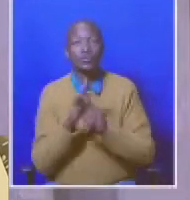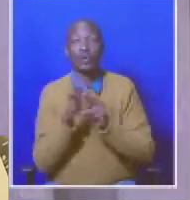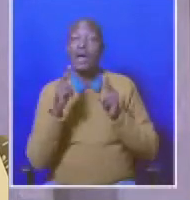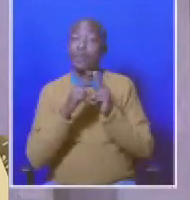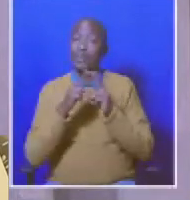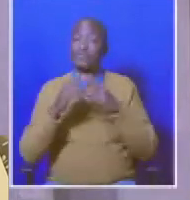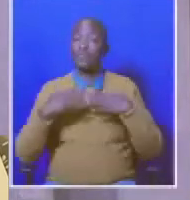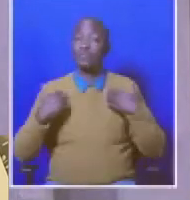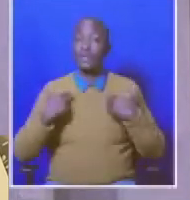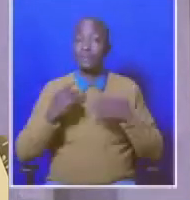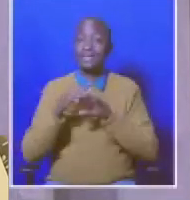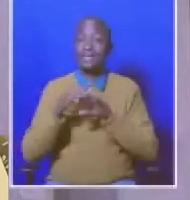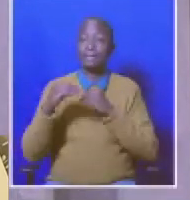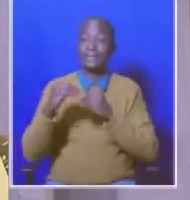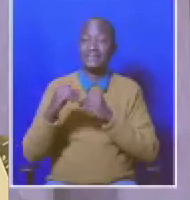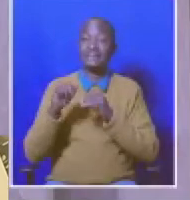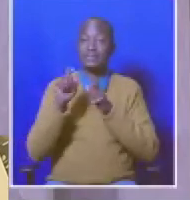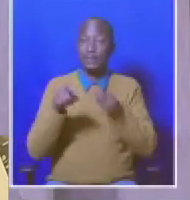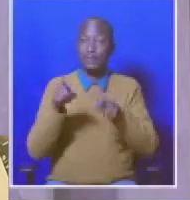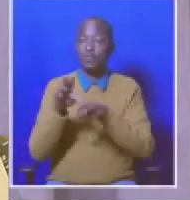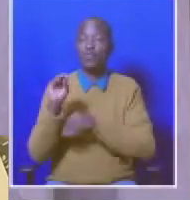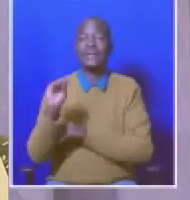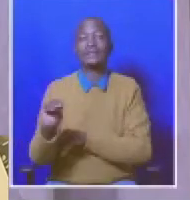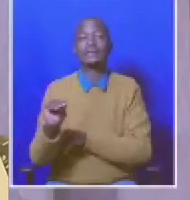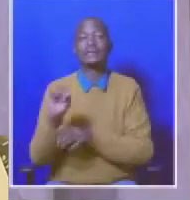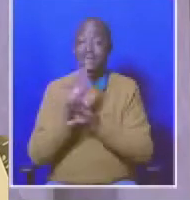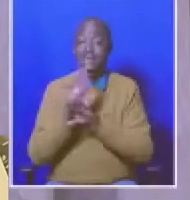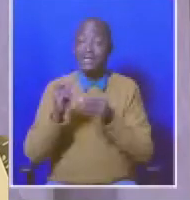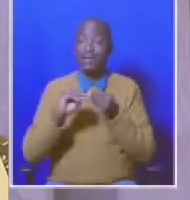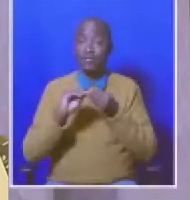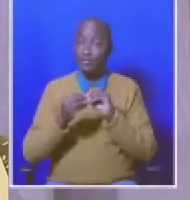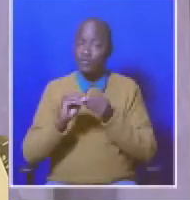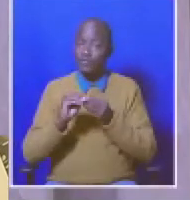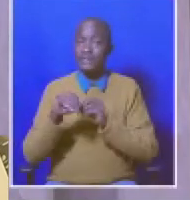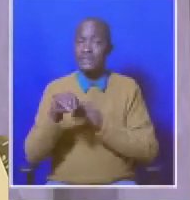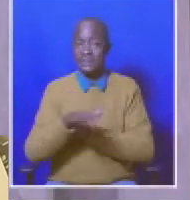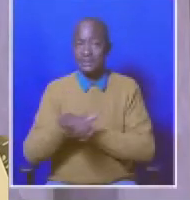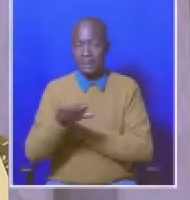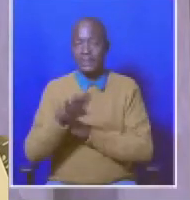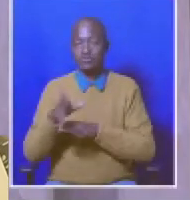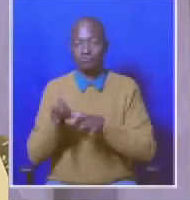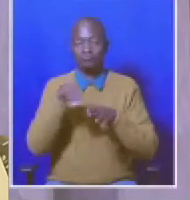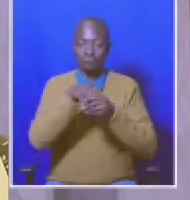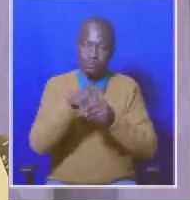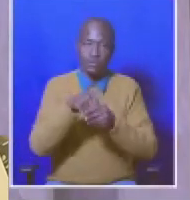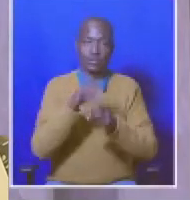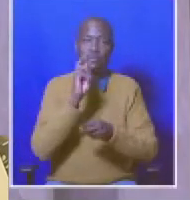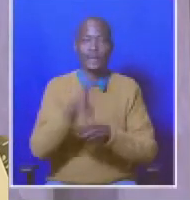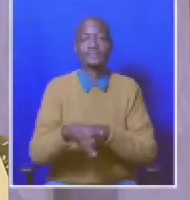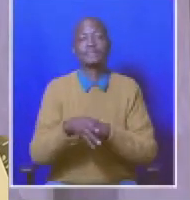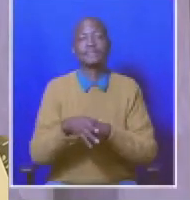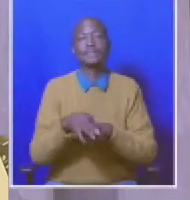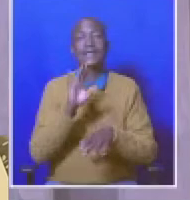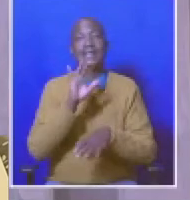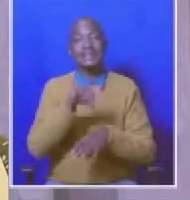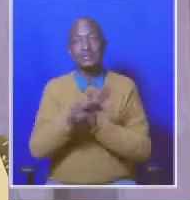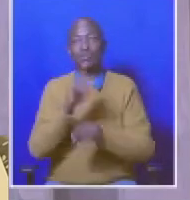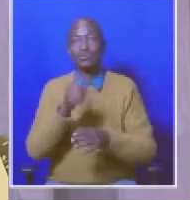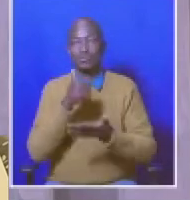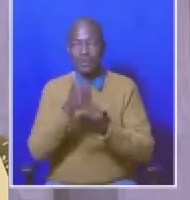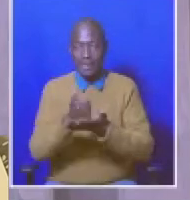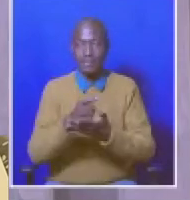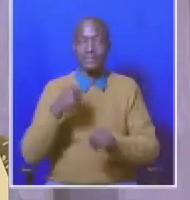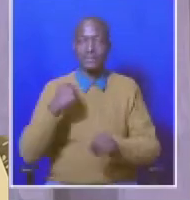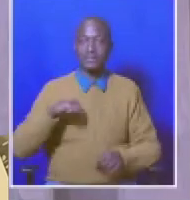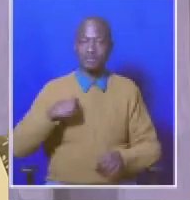that business was there. Was they, as you help to fix this place, we are coming in. And that's going to help those municipalities